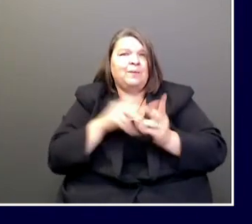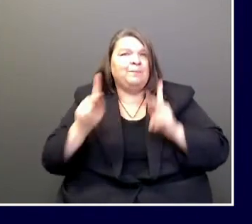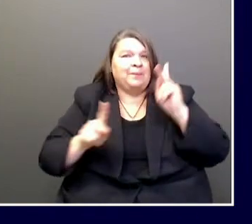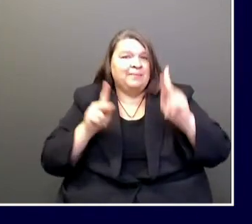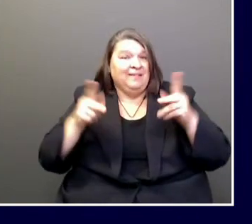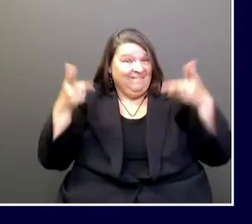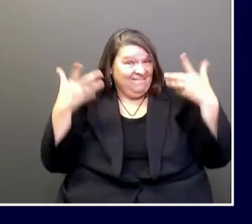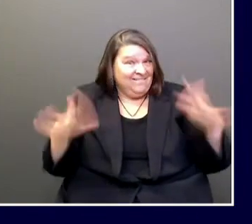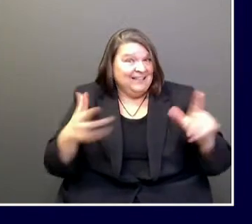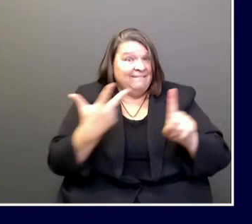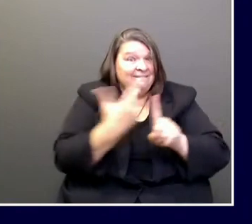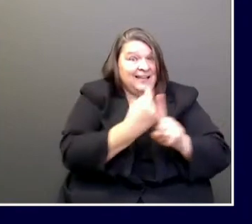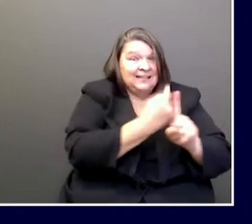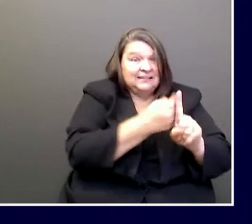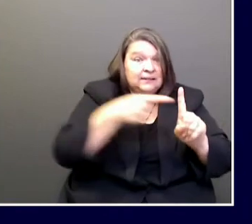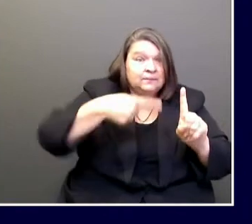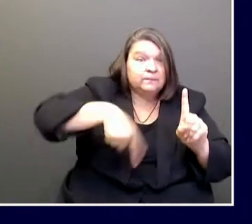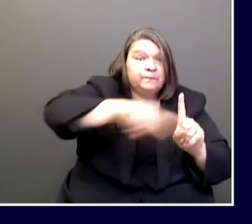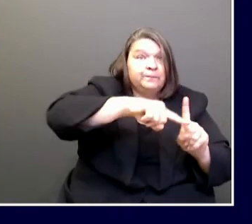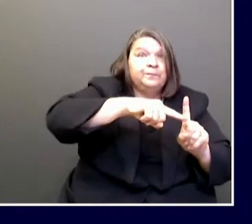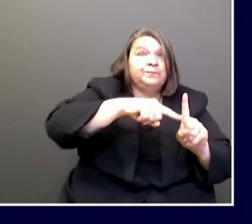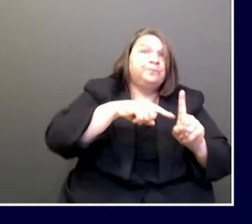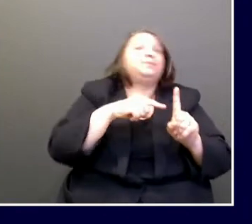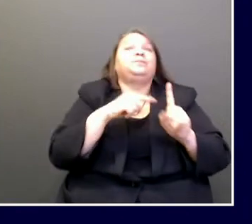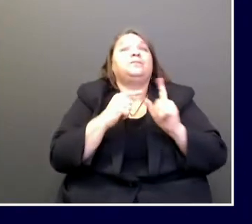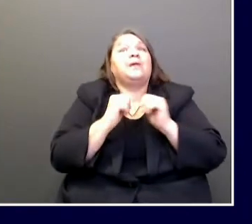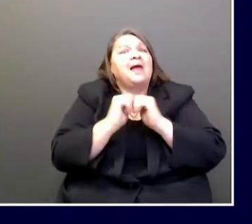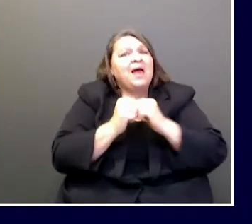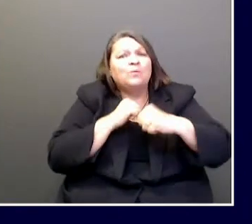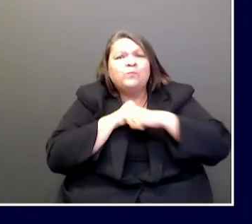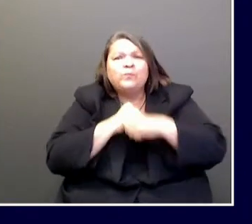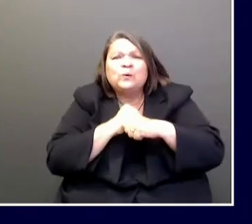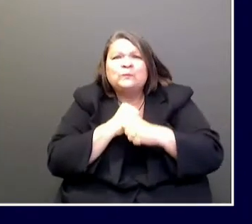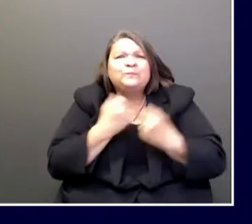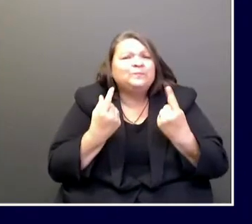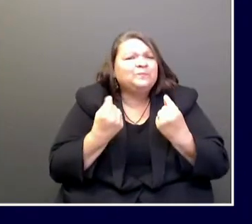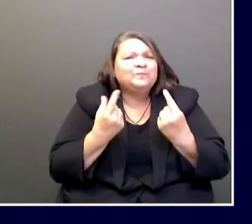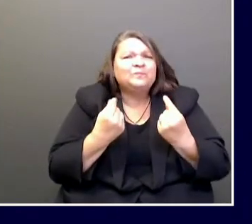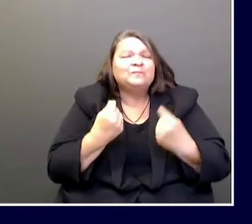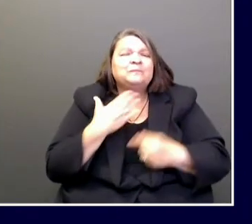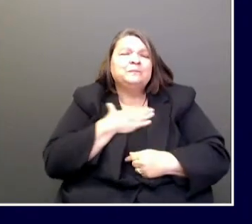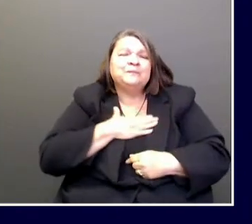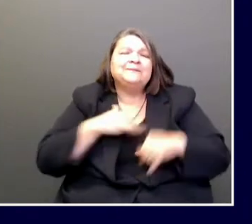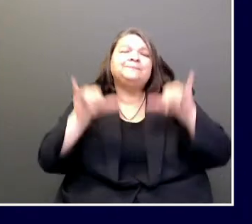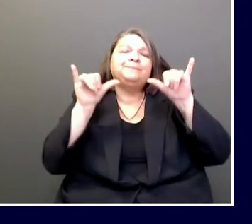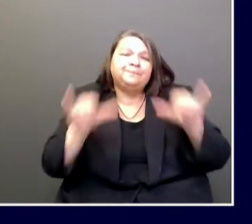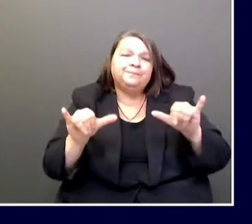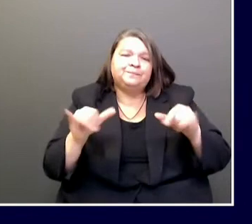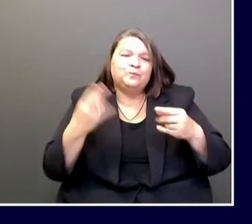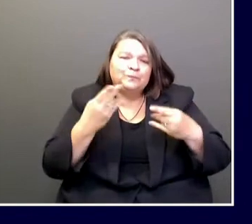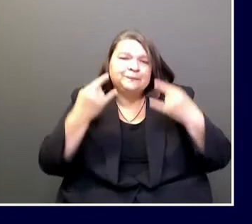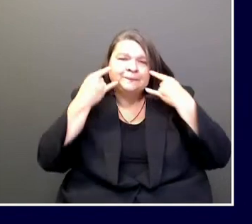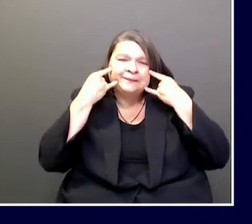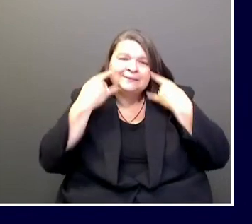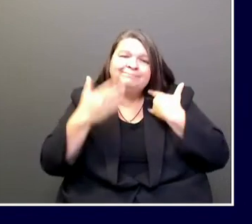to continue keeping people safe is to throw on a mask when you are in an indoor public setting.